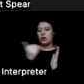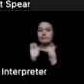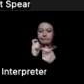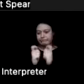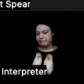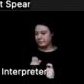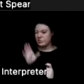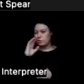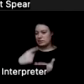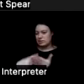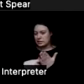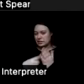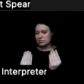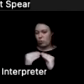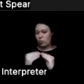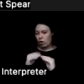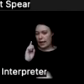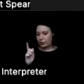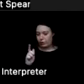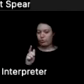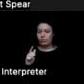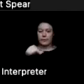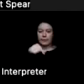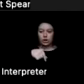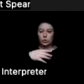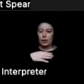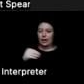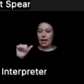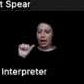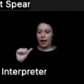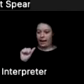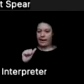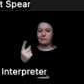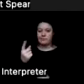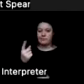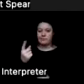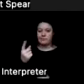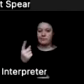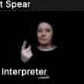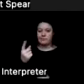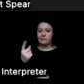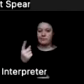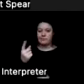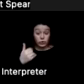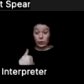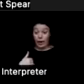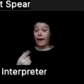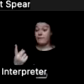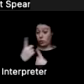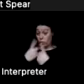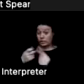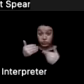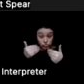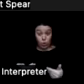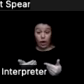Q&A. But hopefully we have plenty of time for the Q&A. So if you guys have questions, please start populating the Q&A. But what we